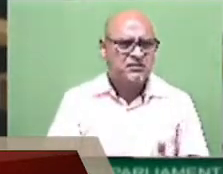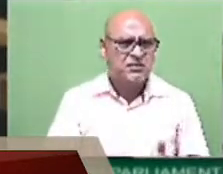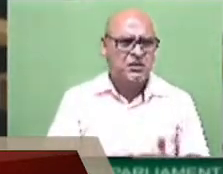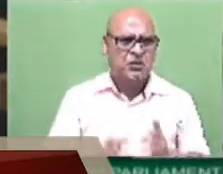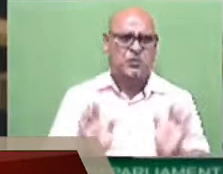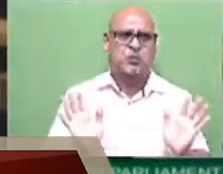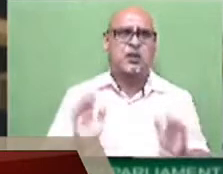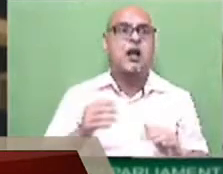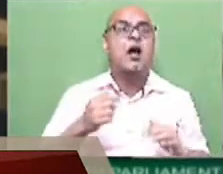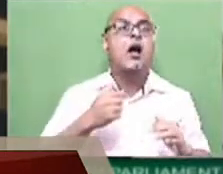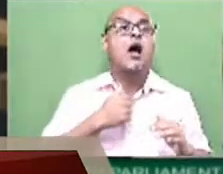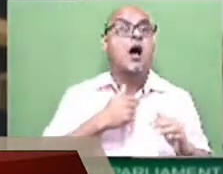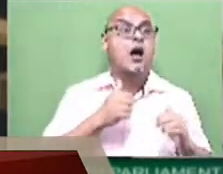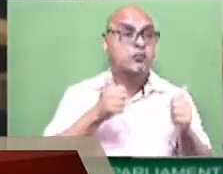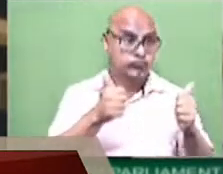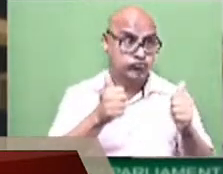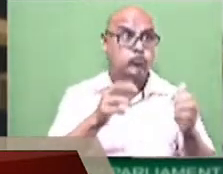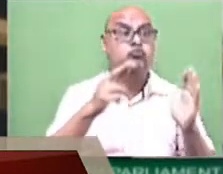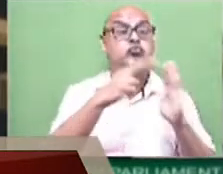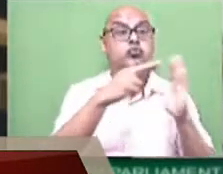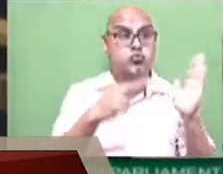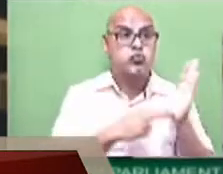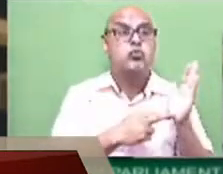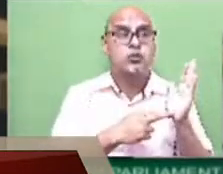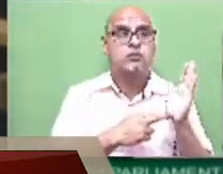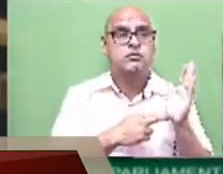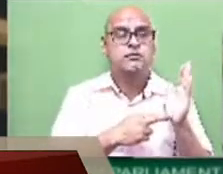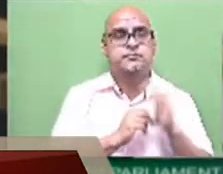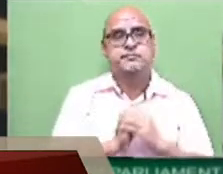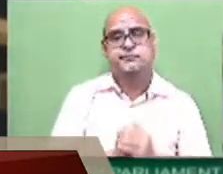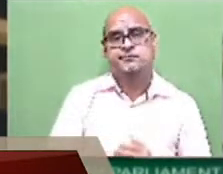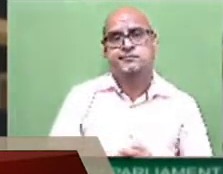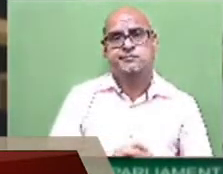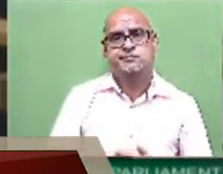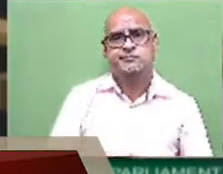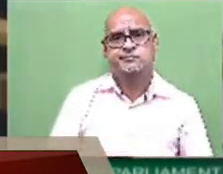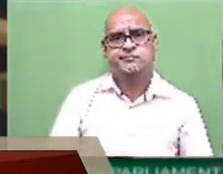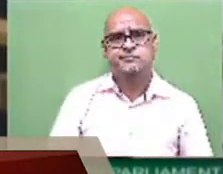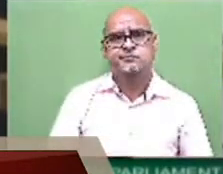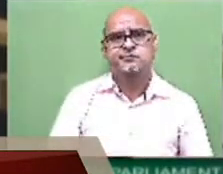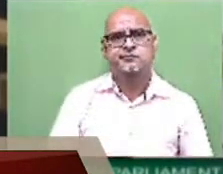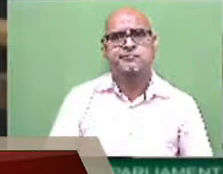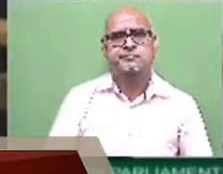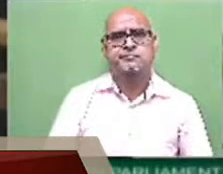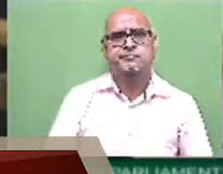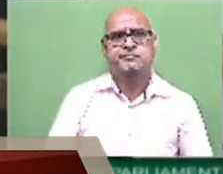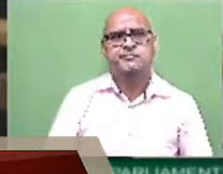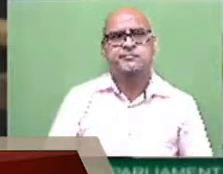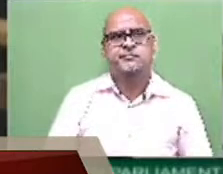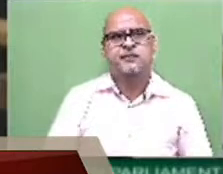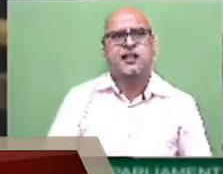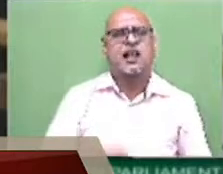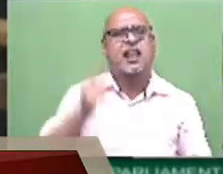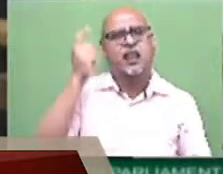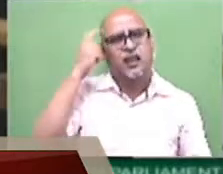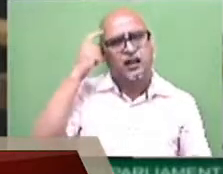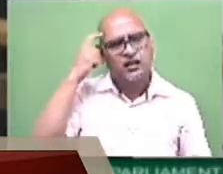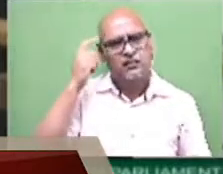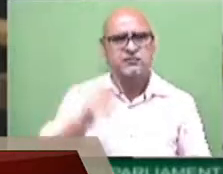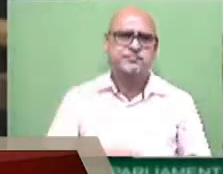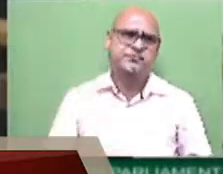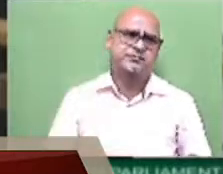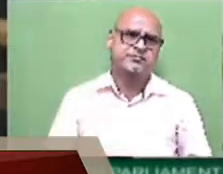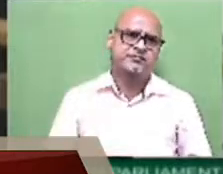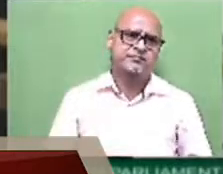accountability and Parliament oversight when you are going to pass draconian legislation such as this, empowering one person